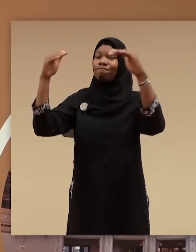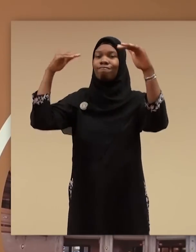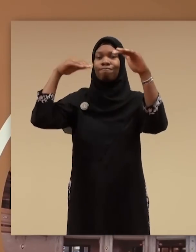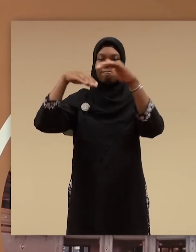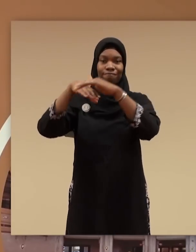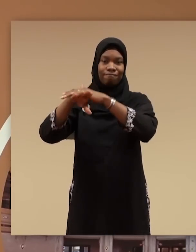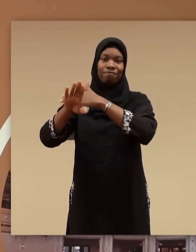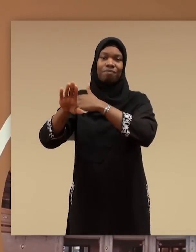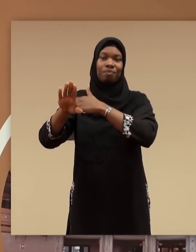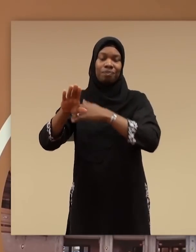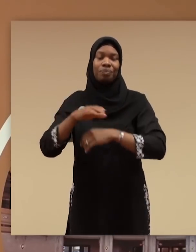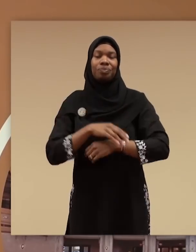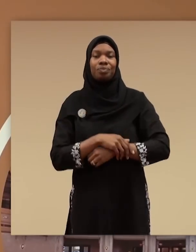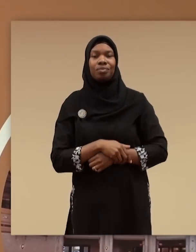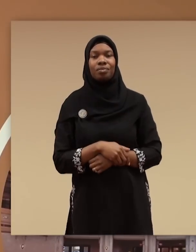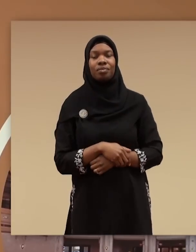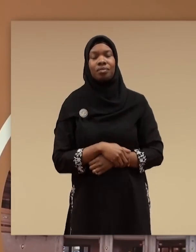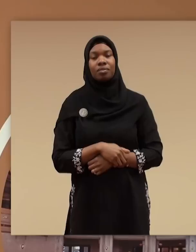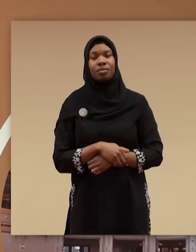wasallam. So